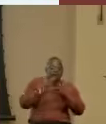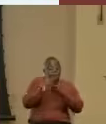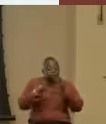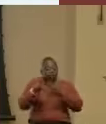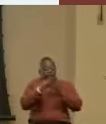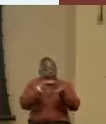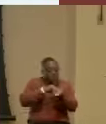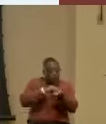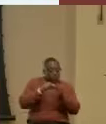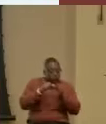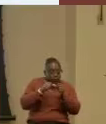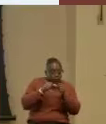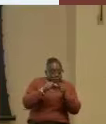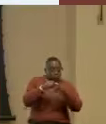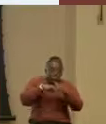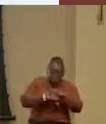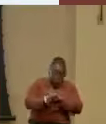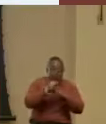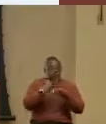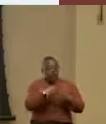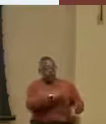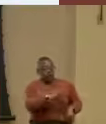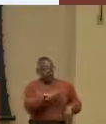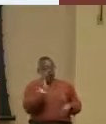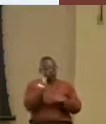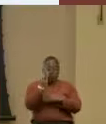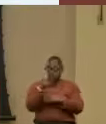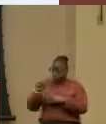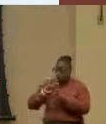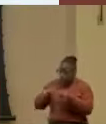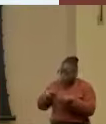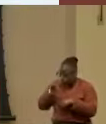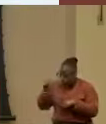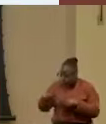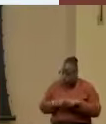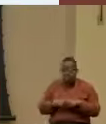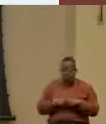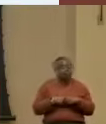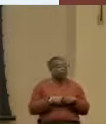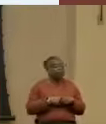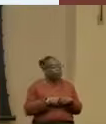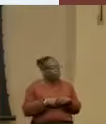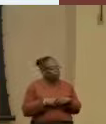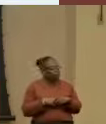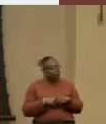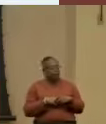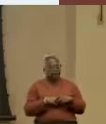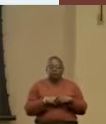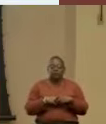all the way through birth and breastfeeding, and they are safe in breastfeeding. Does that answer it? Yeah. Mm-hmm.